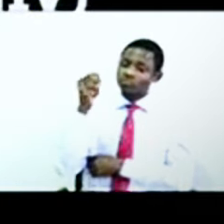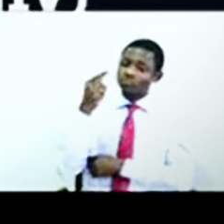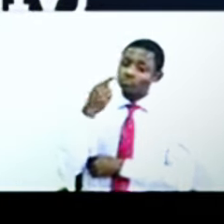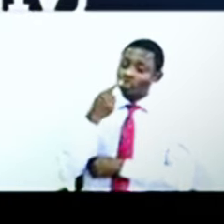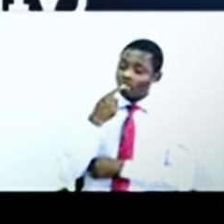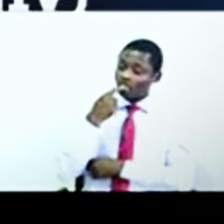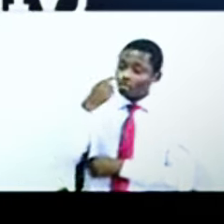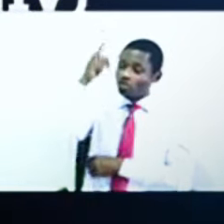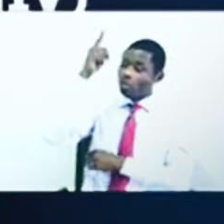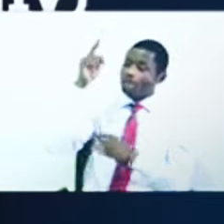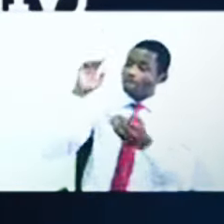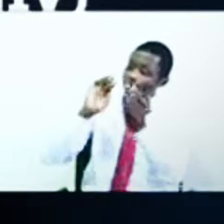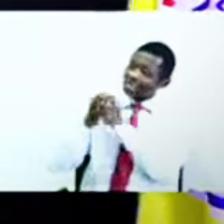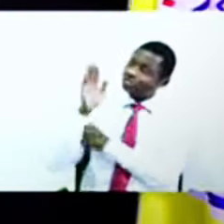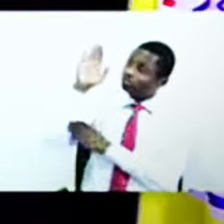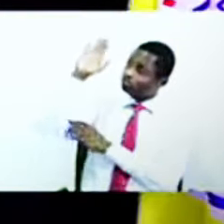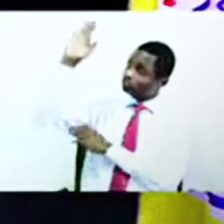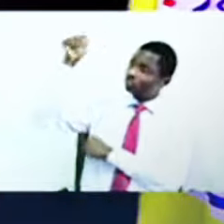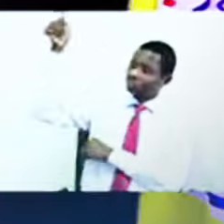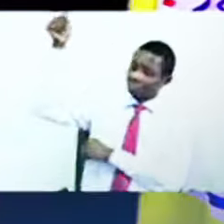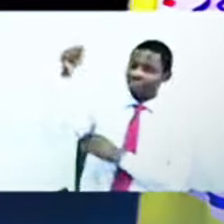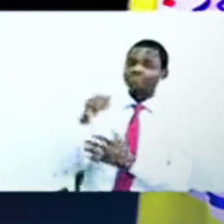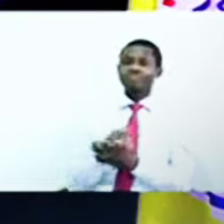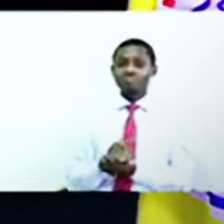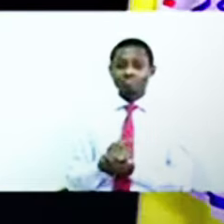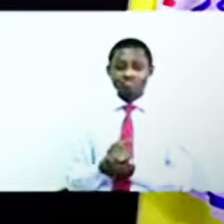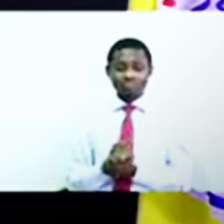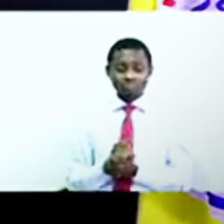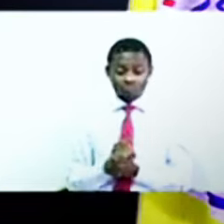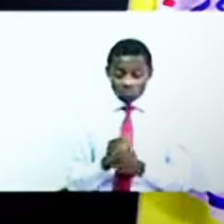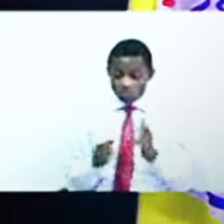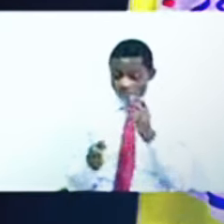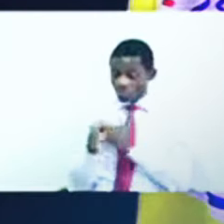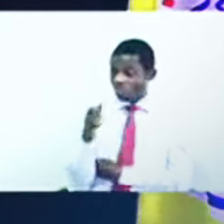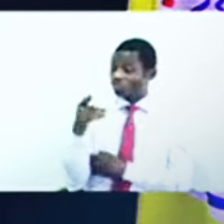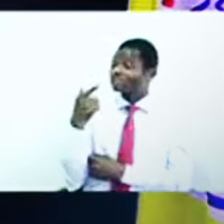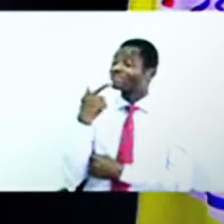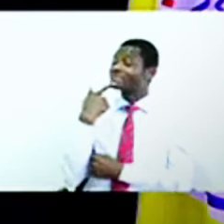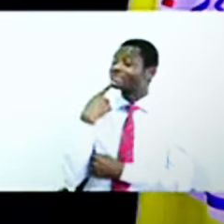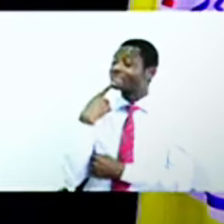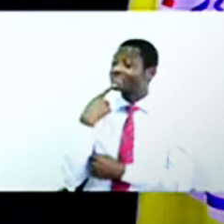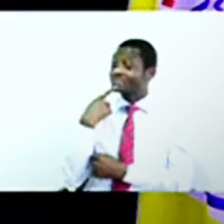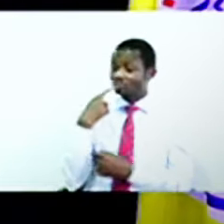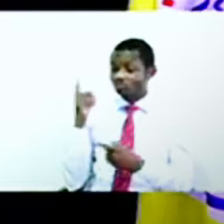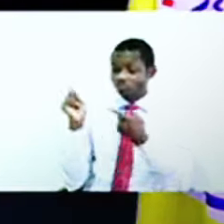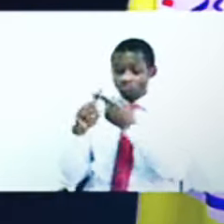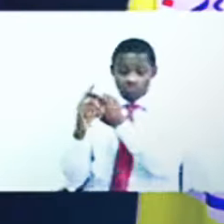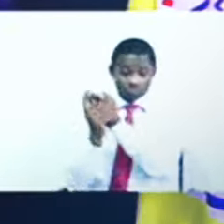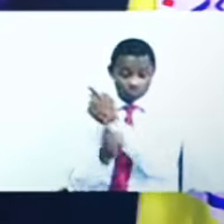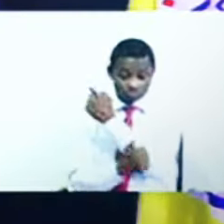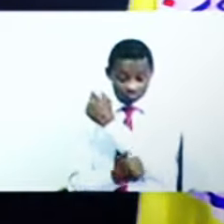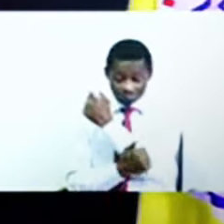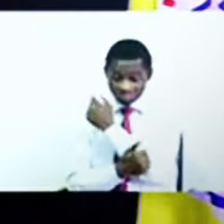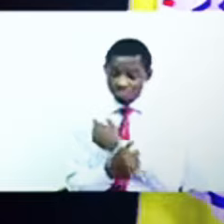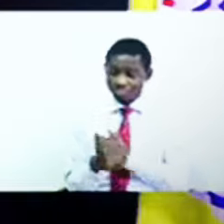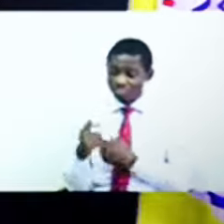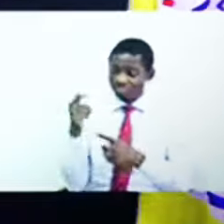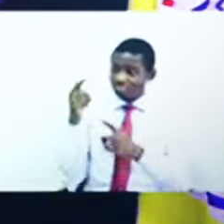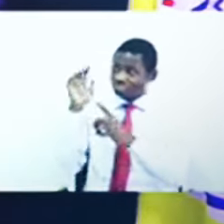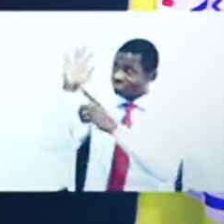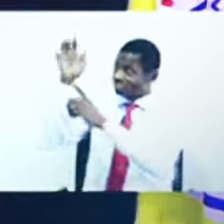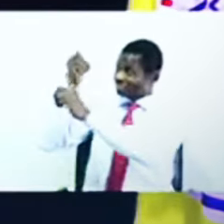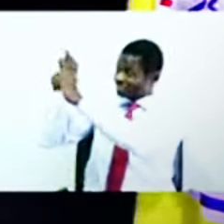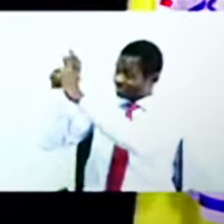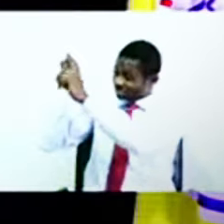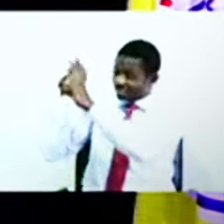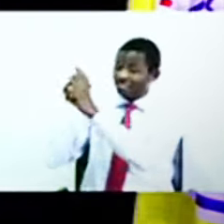ne hontam. God told Abraham, I swear by myself. Because if you have to take an oath, you appeal